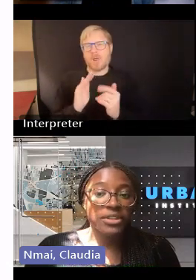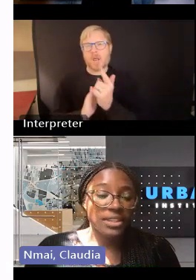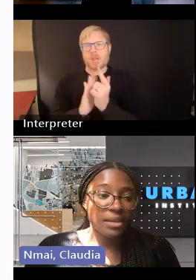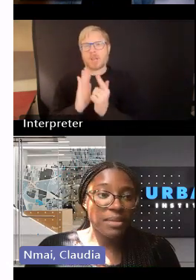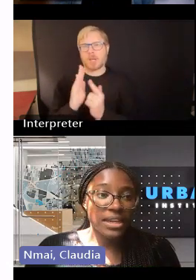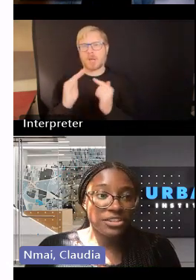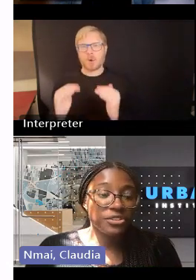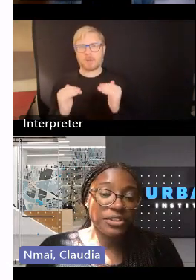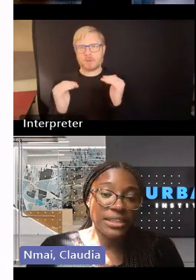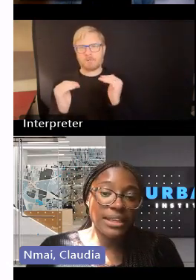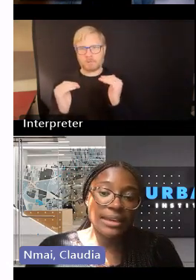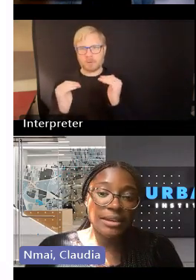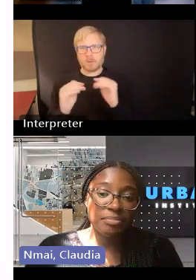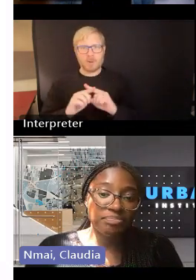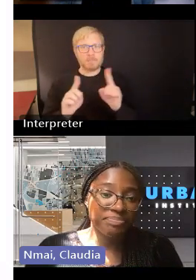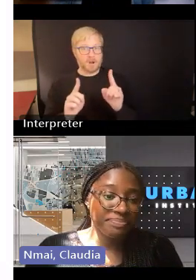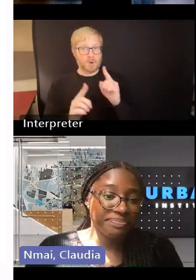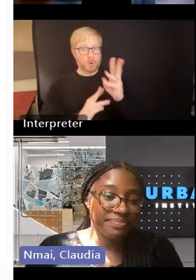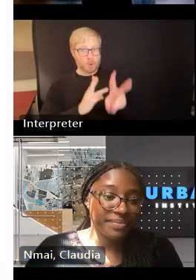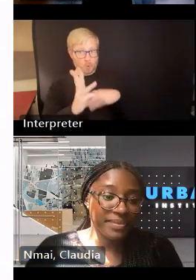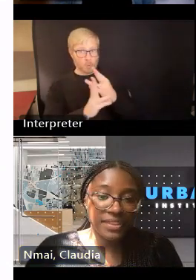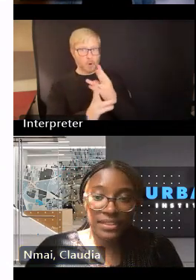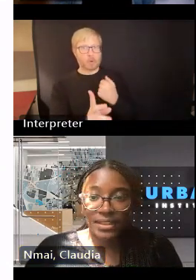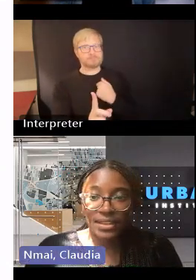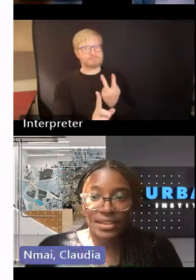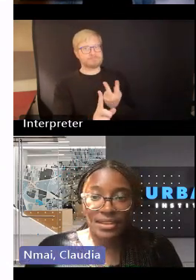But I'm more focused on my internal healing."